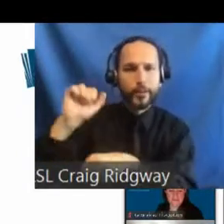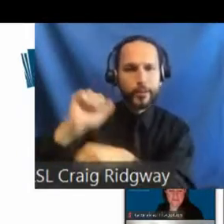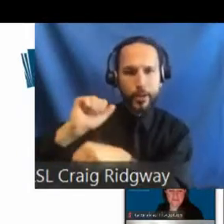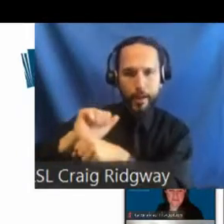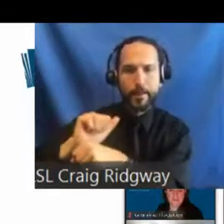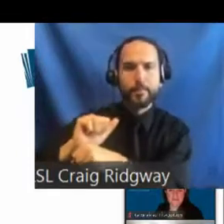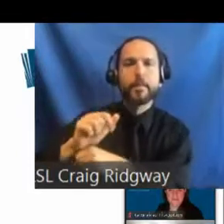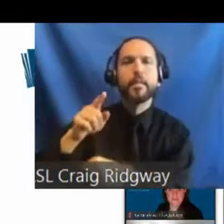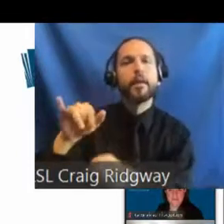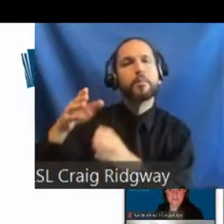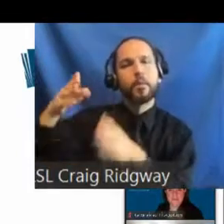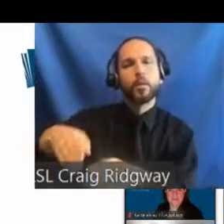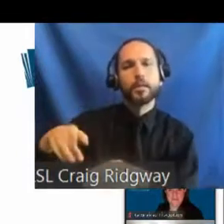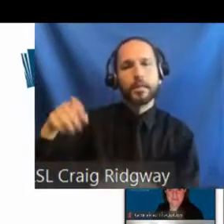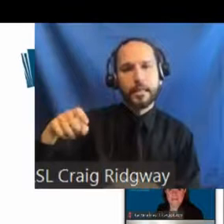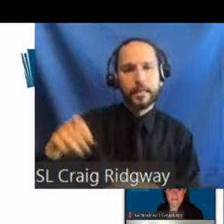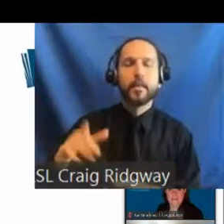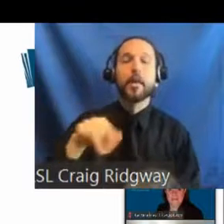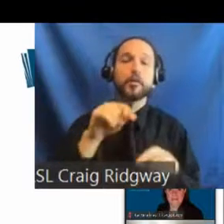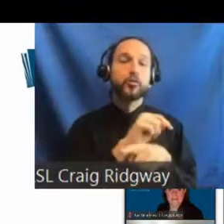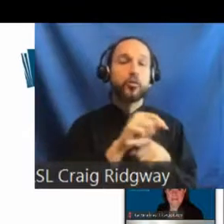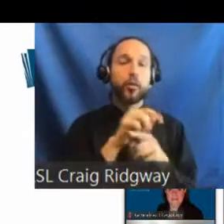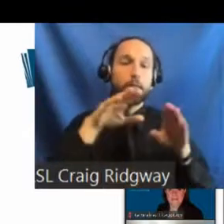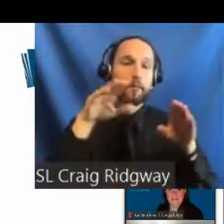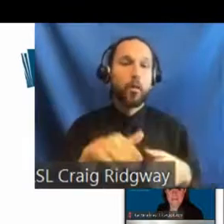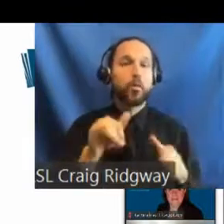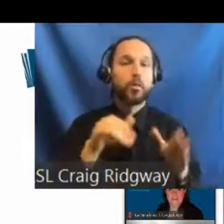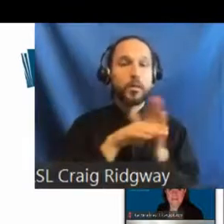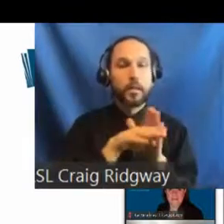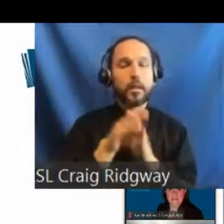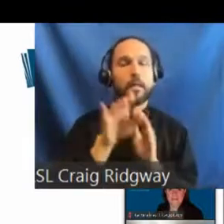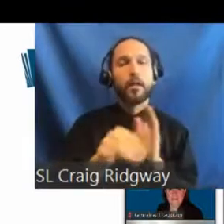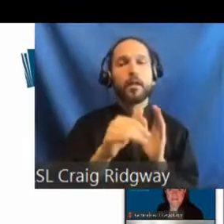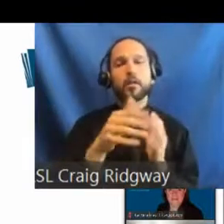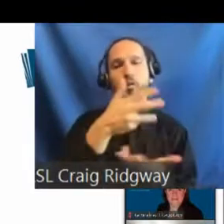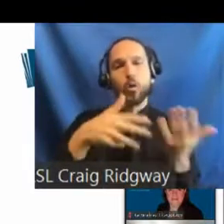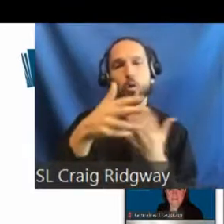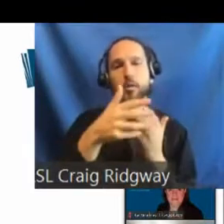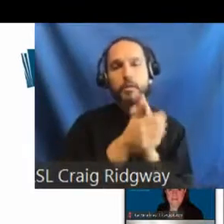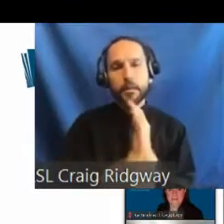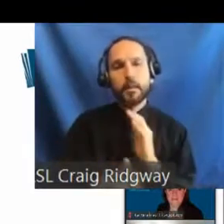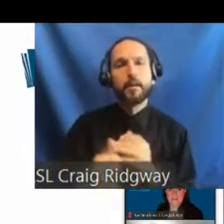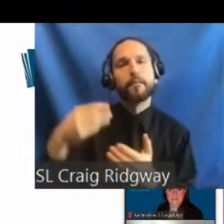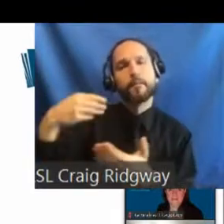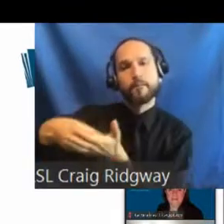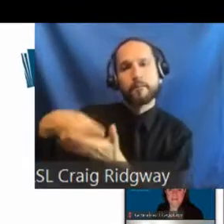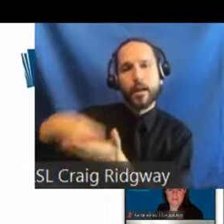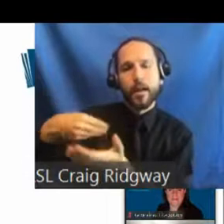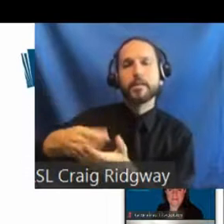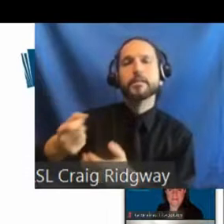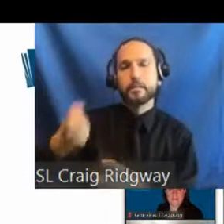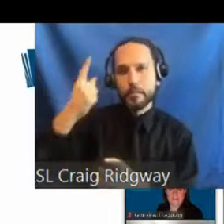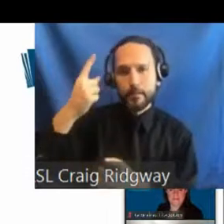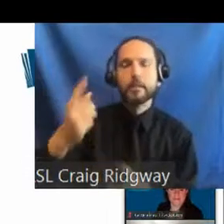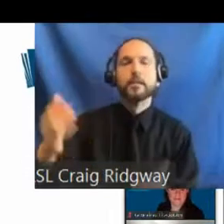desires. Training may focus on the development of social skills, financial literacy, job seeking